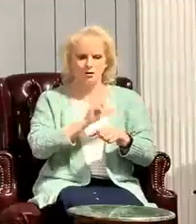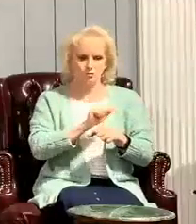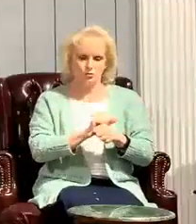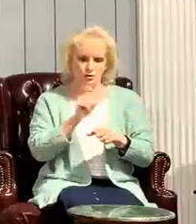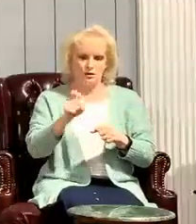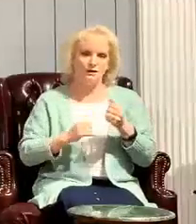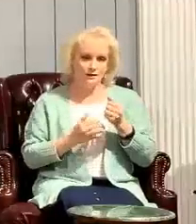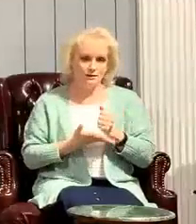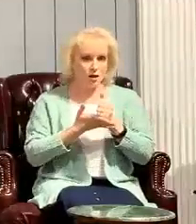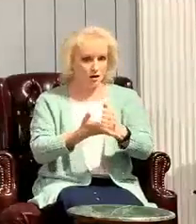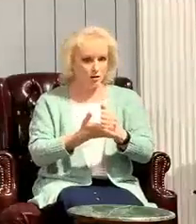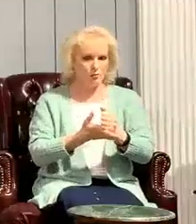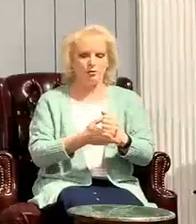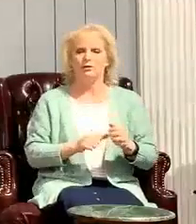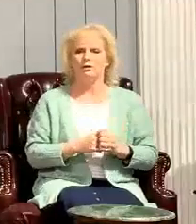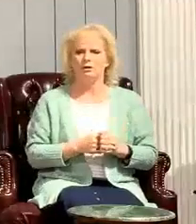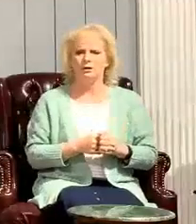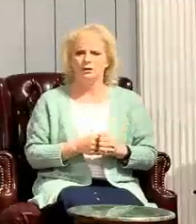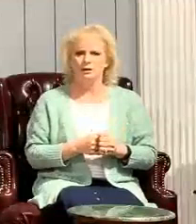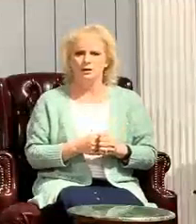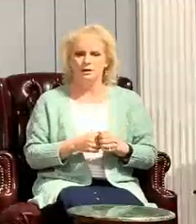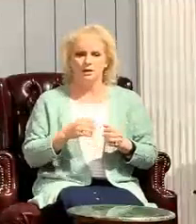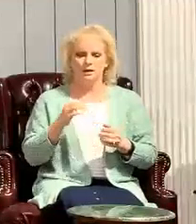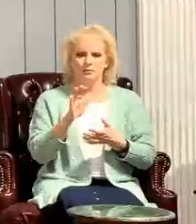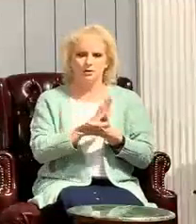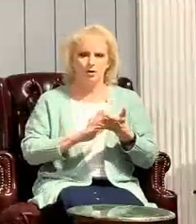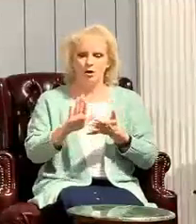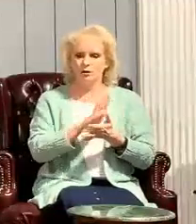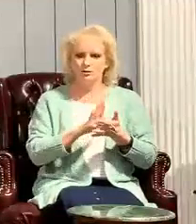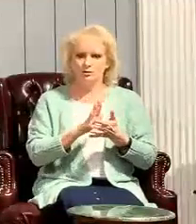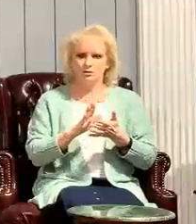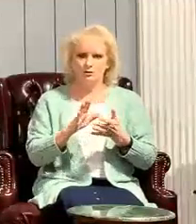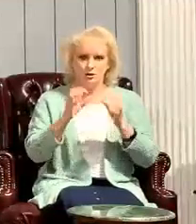But even colleges training our future preachers took